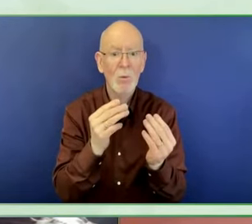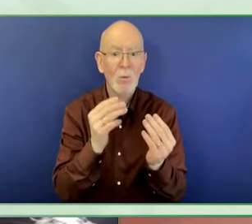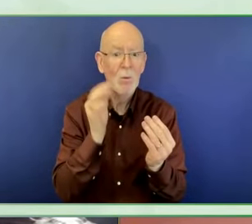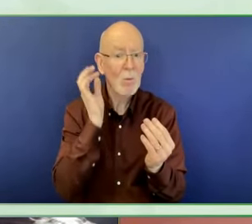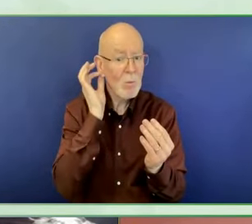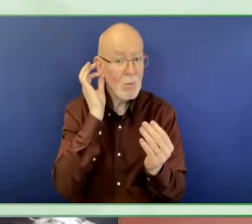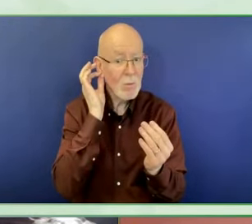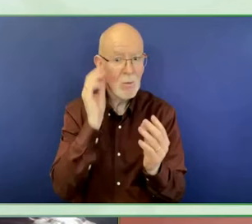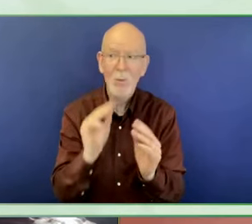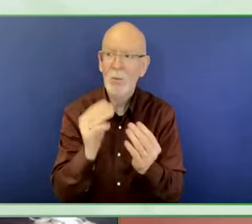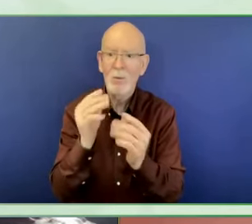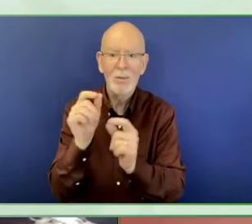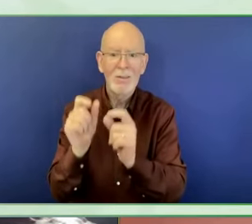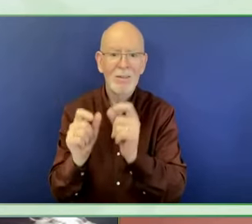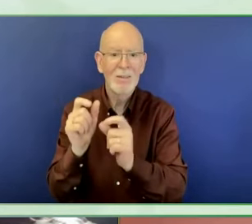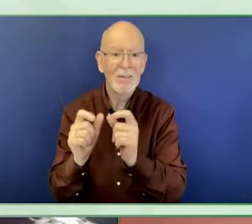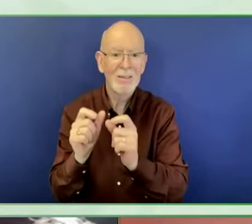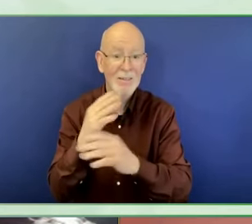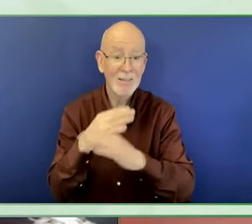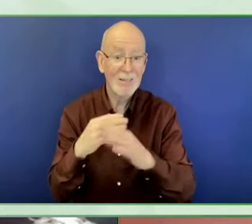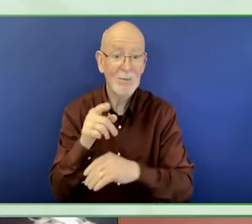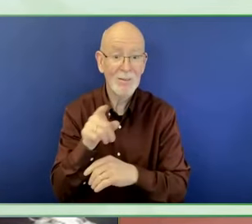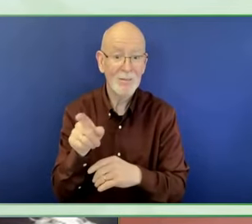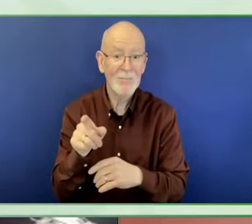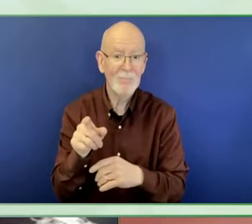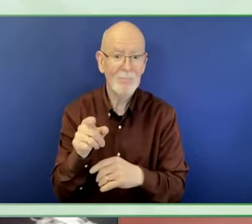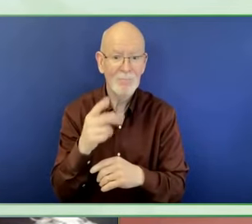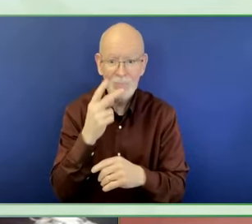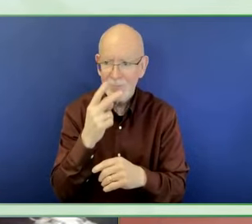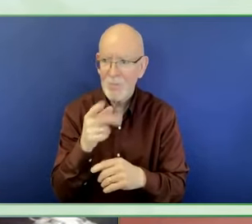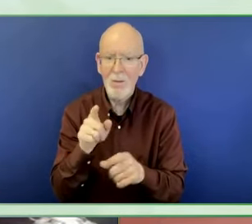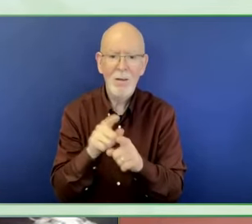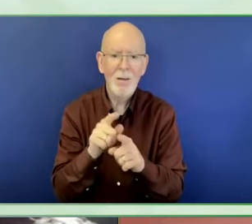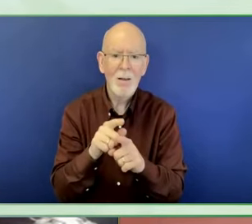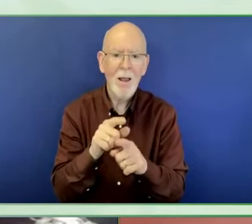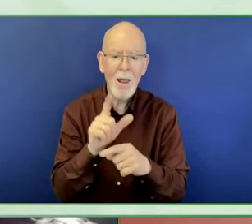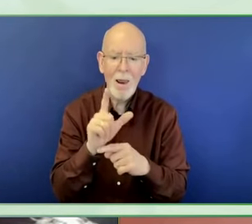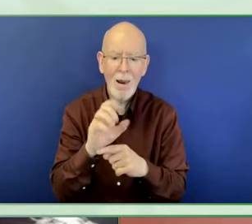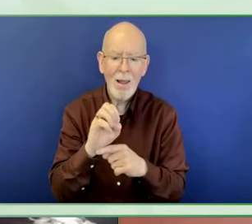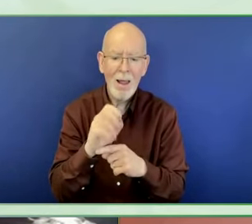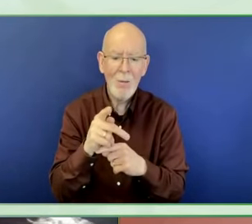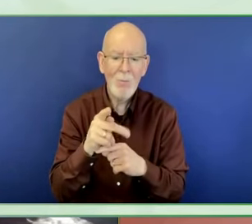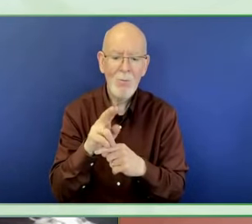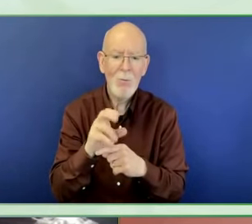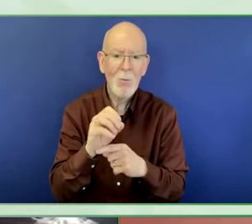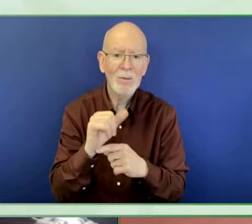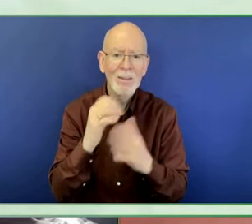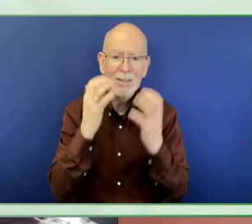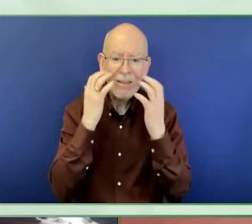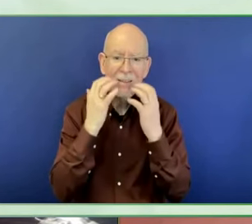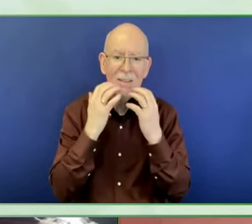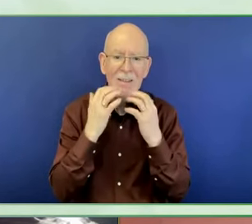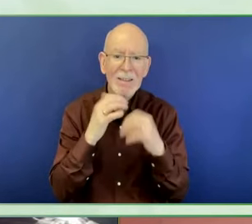that they can involve, because HR, we talk about intimacy. We talk about